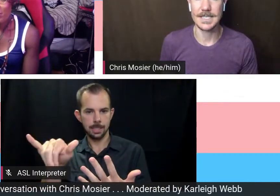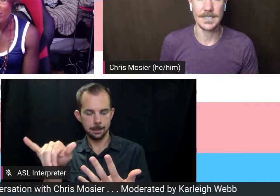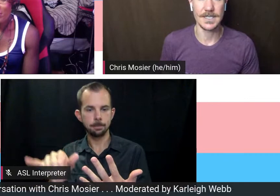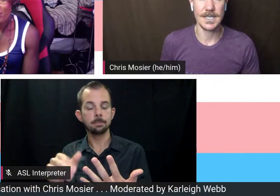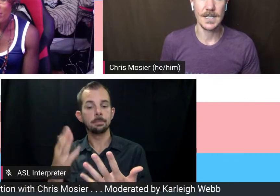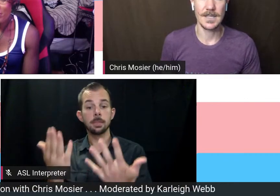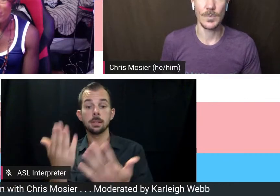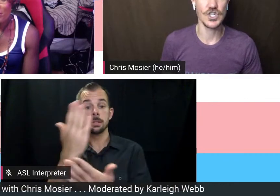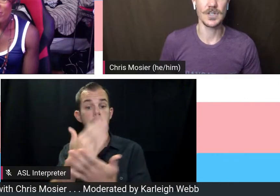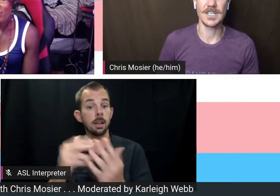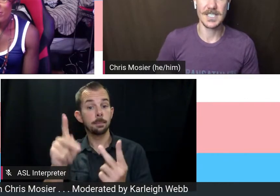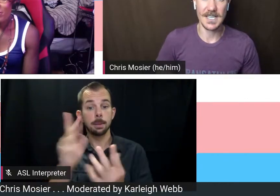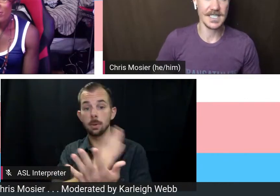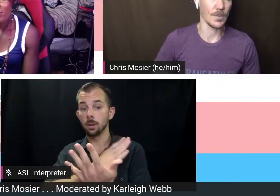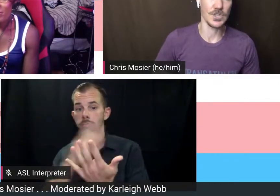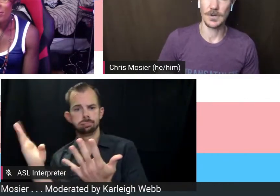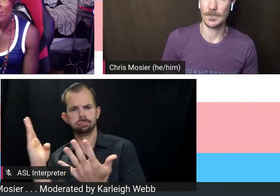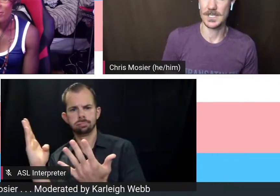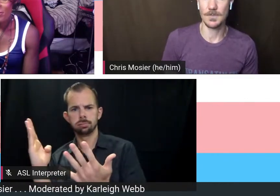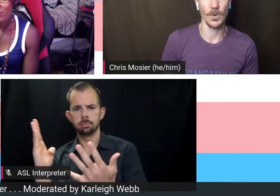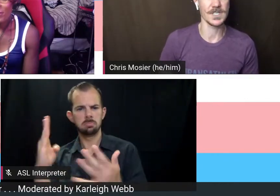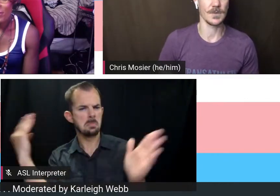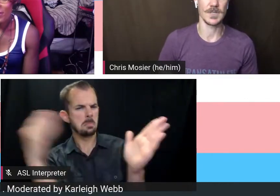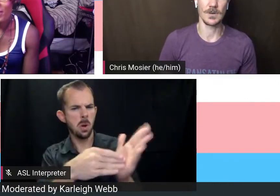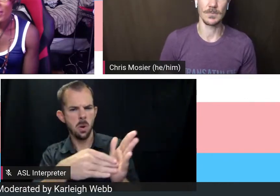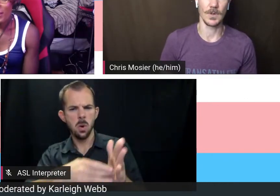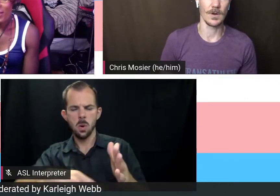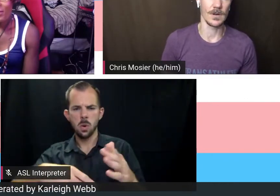like ideas that we shouldn't exist, that we shouldn't play